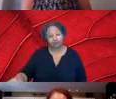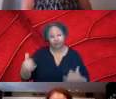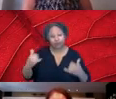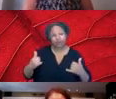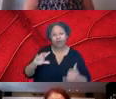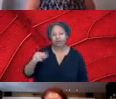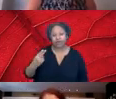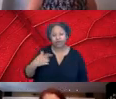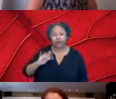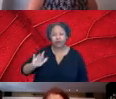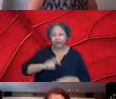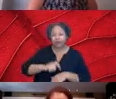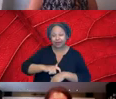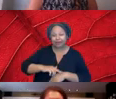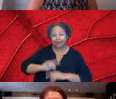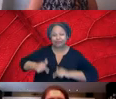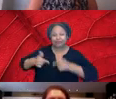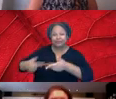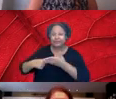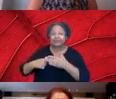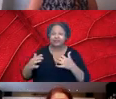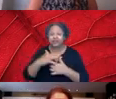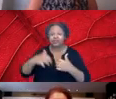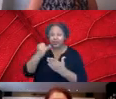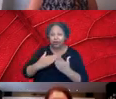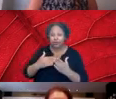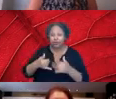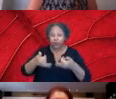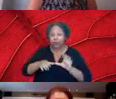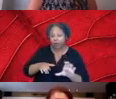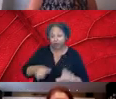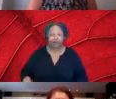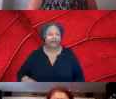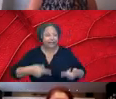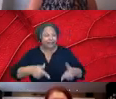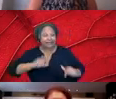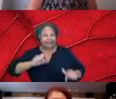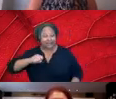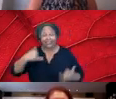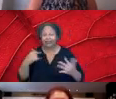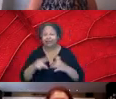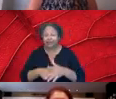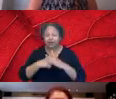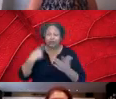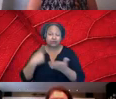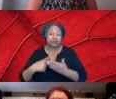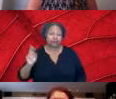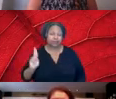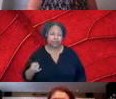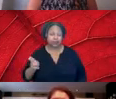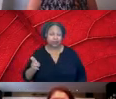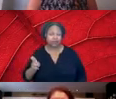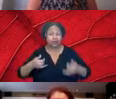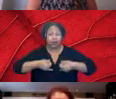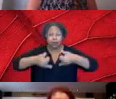Award. It is, thank you. So to start, I'd like to talk about the history of how this award came